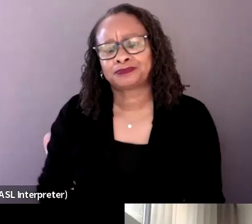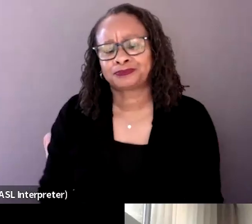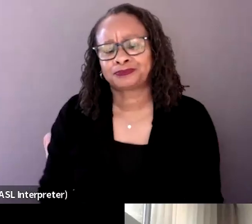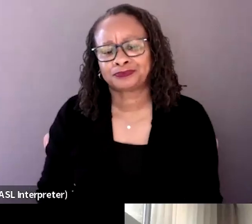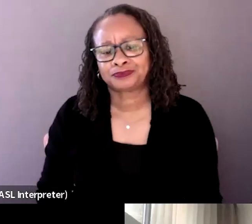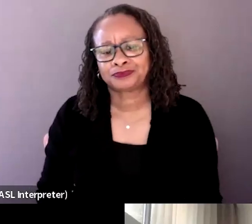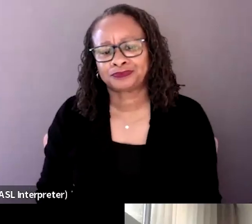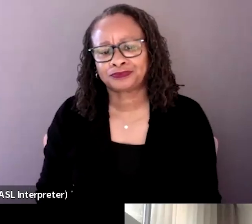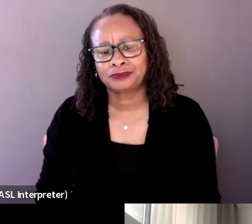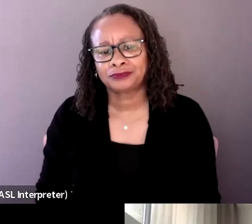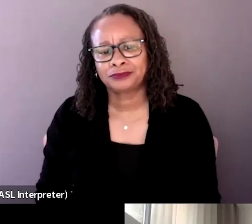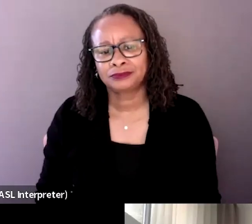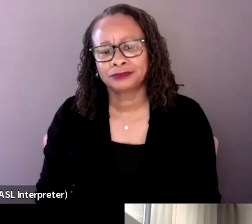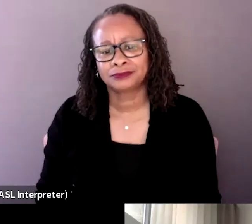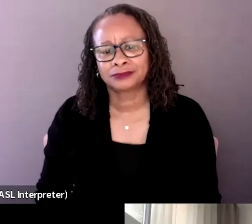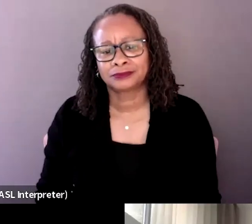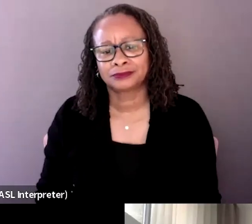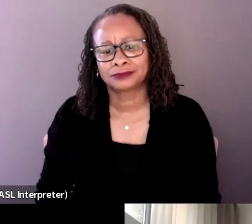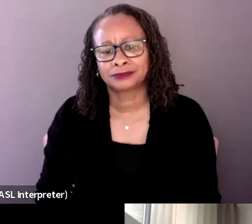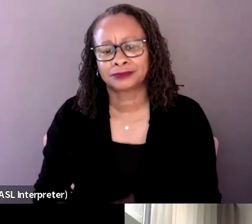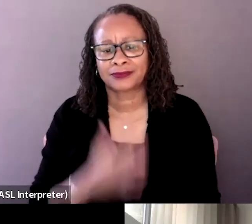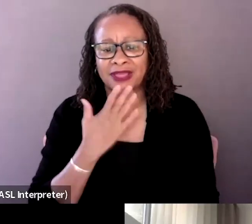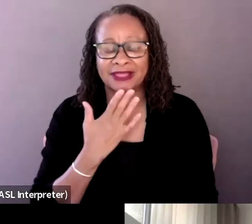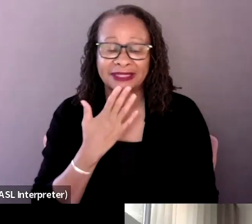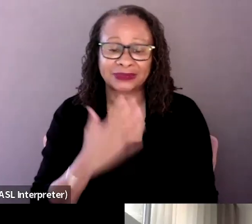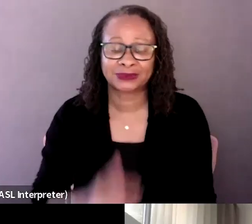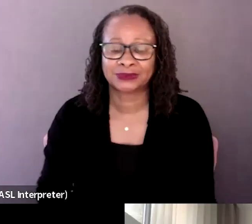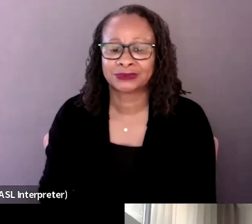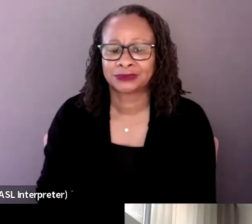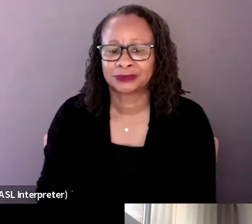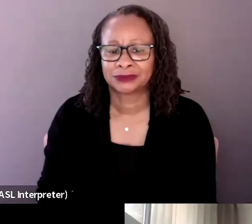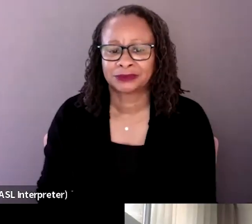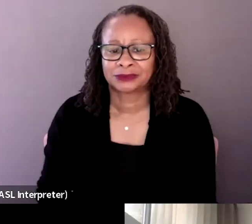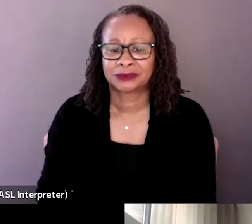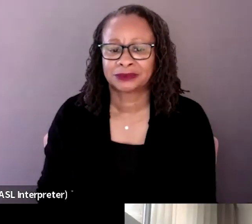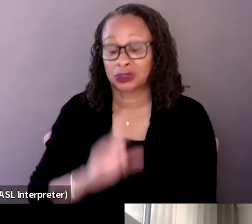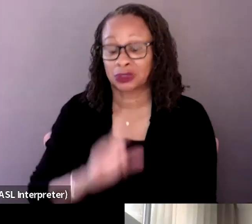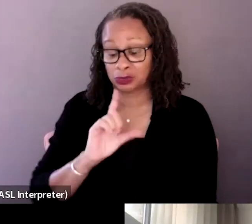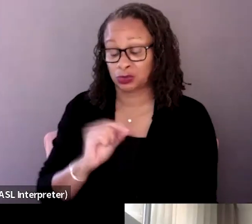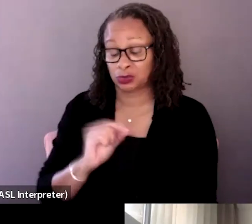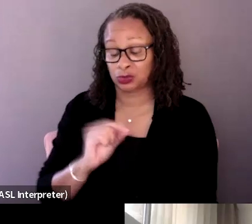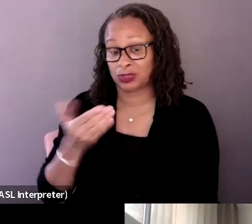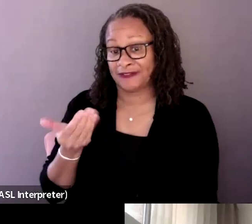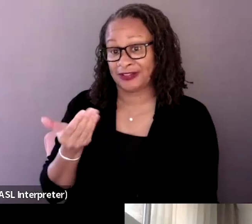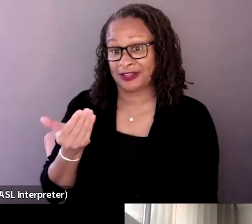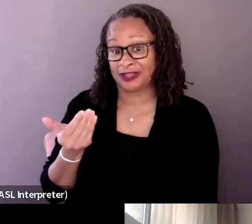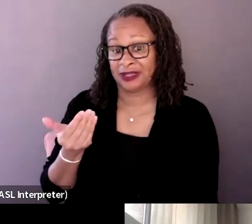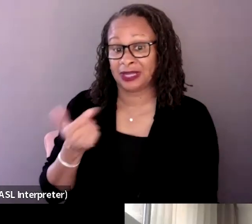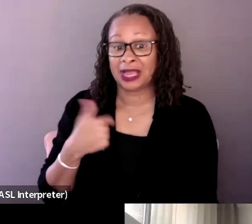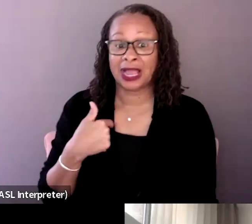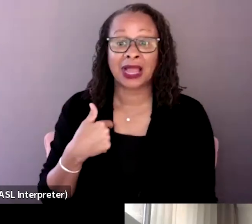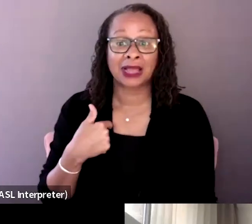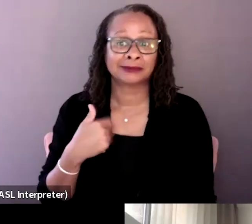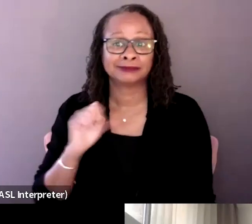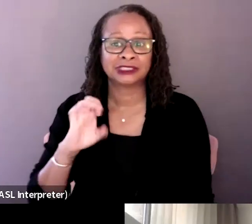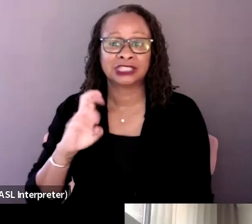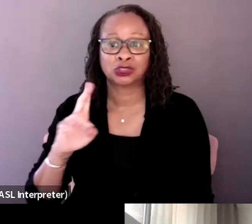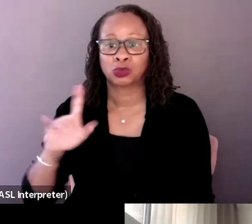Yes, thank you. So 2015, I was sexually